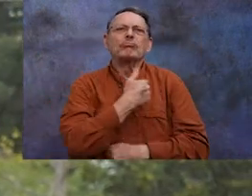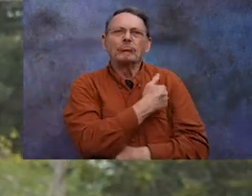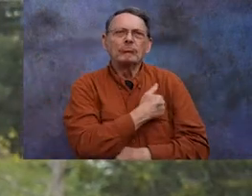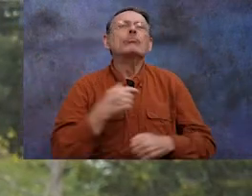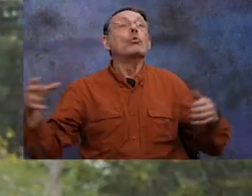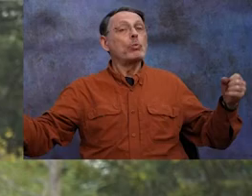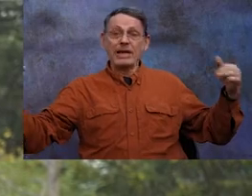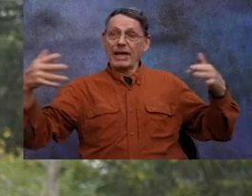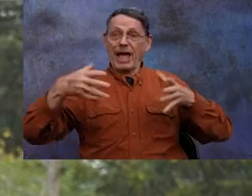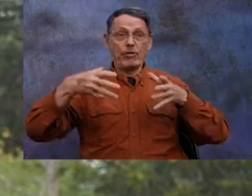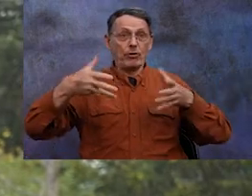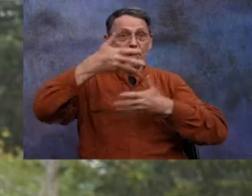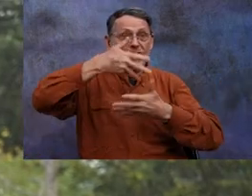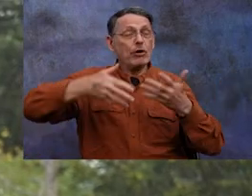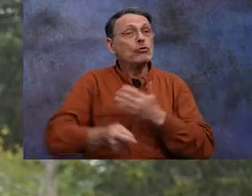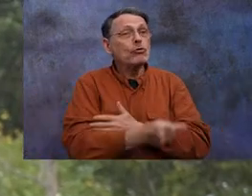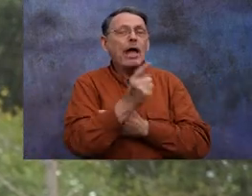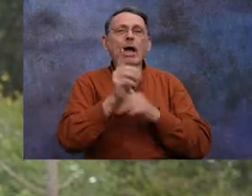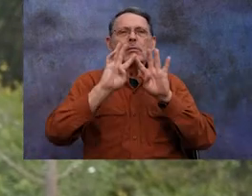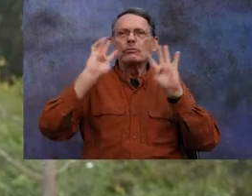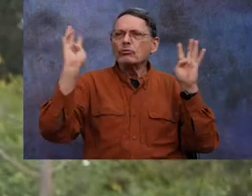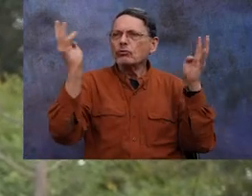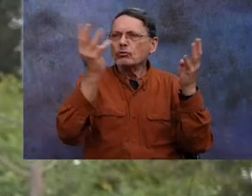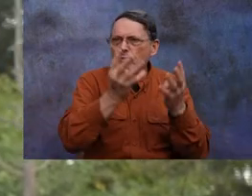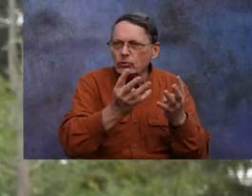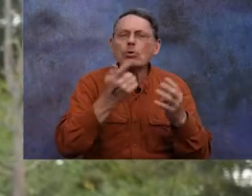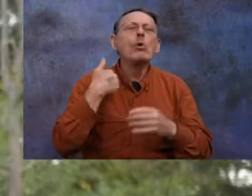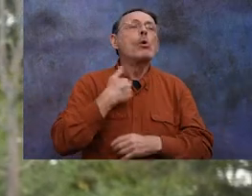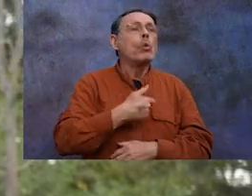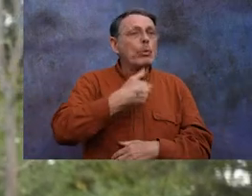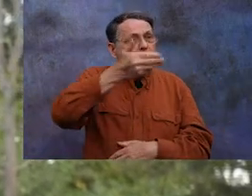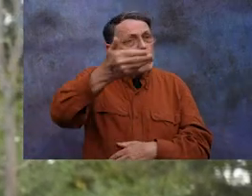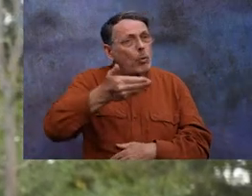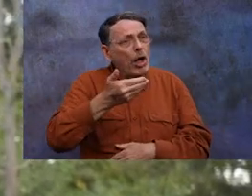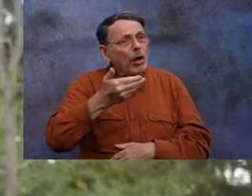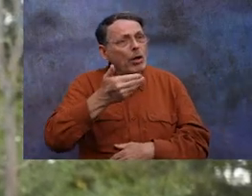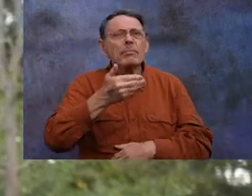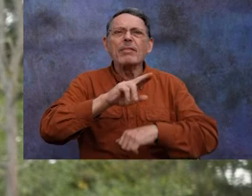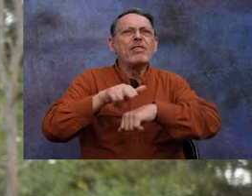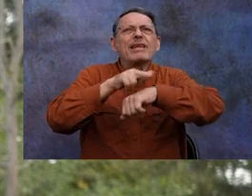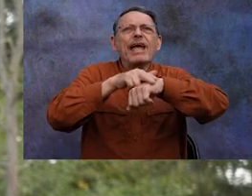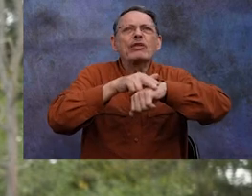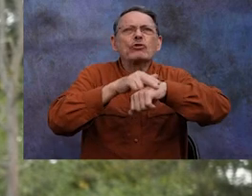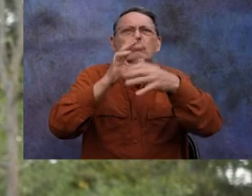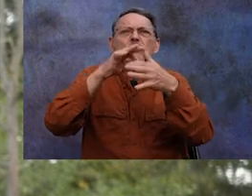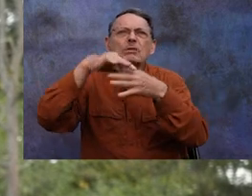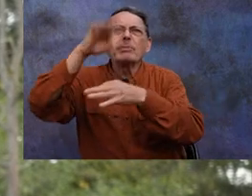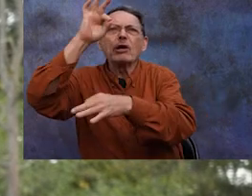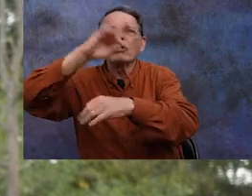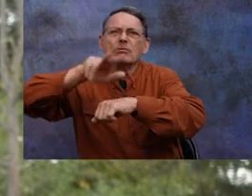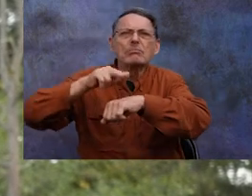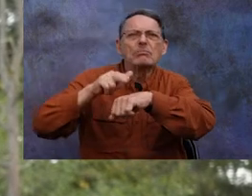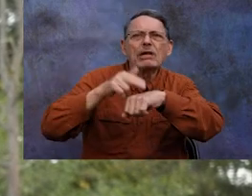here today in circle, and we welcome the nature divinities and spirits,